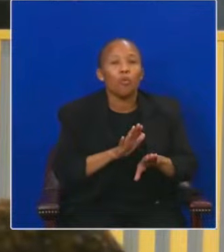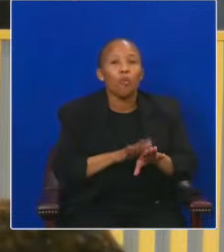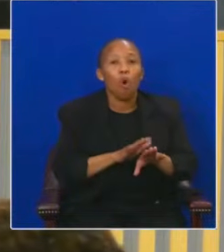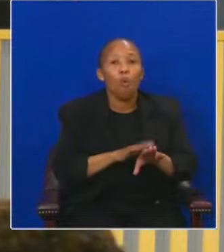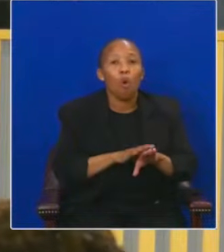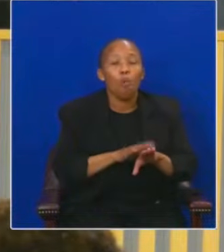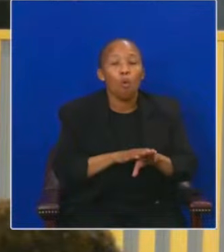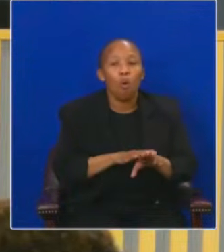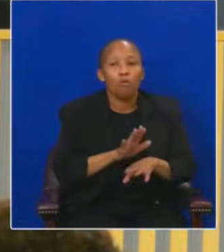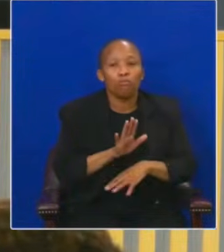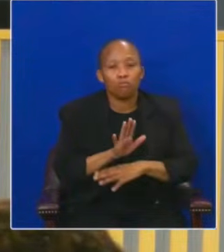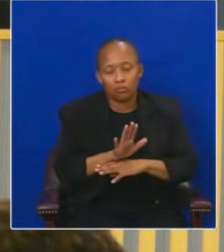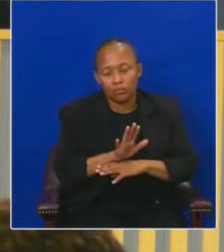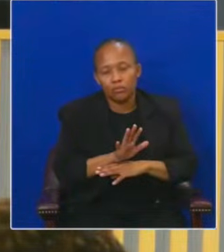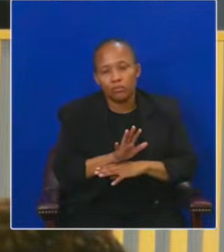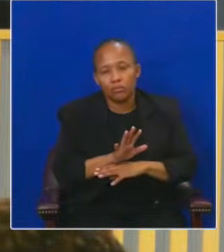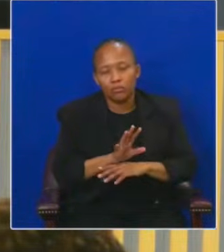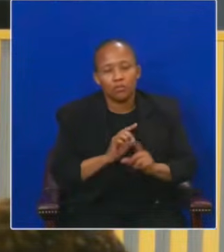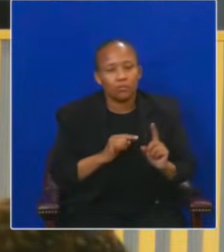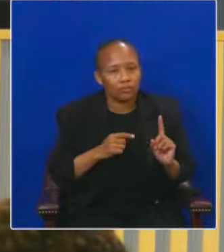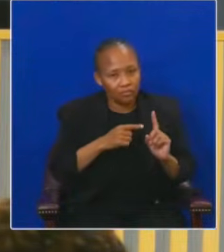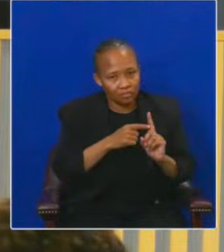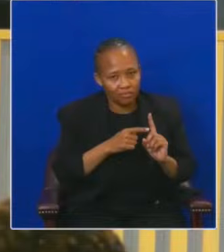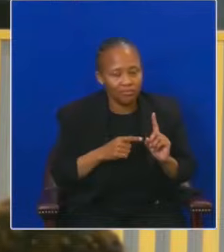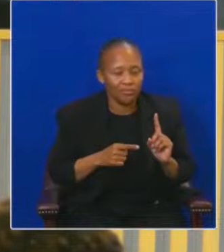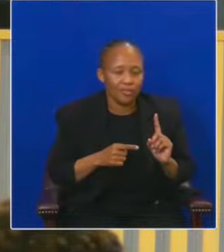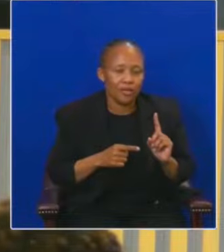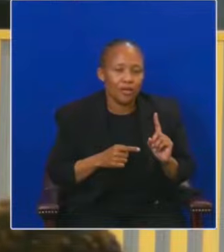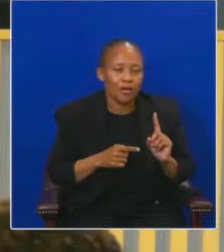Mr. Madlanga had a lot of